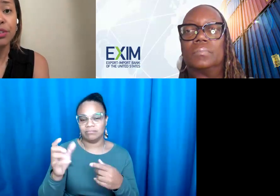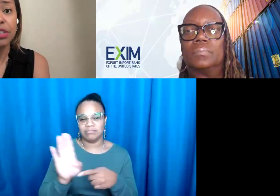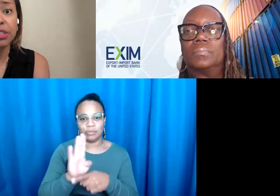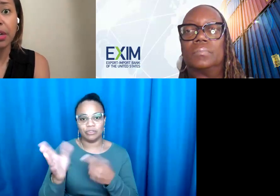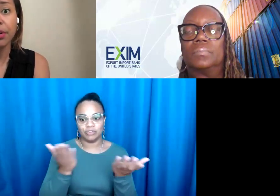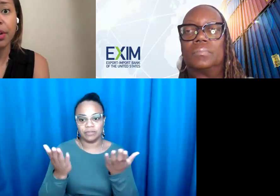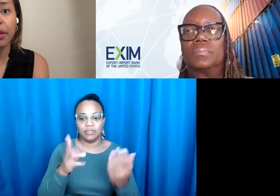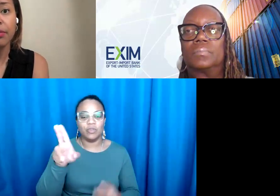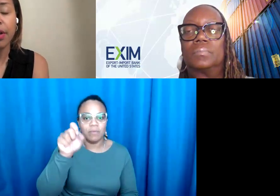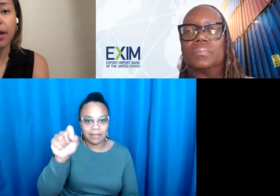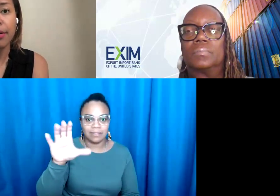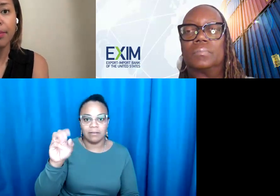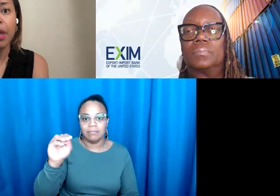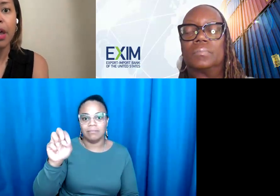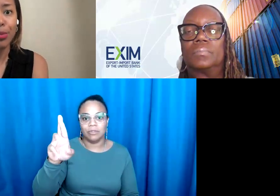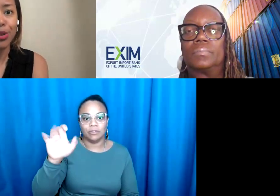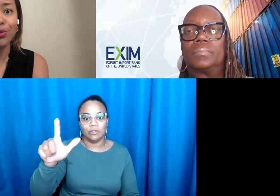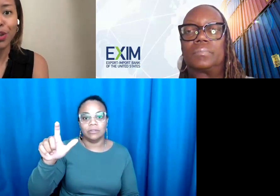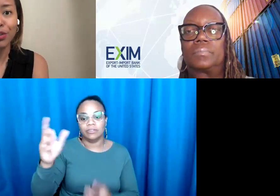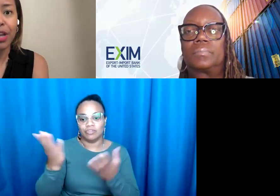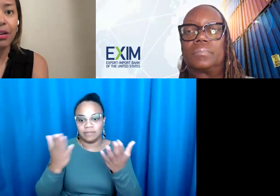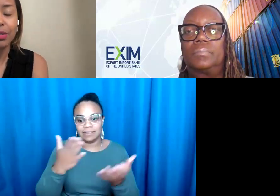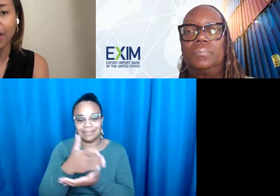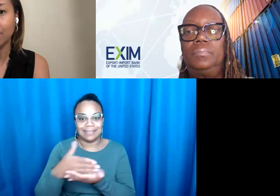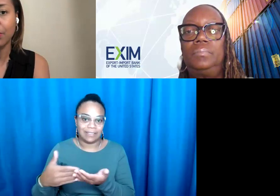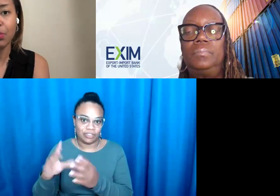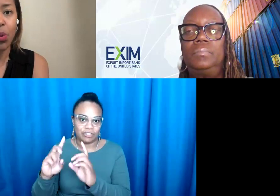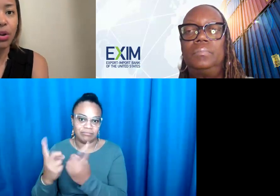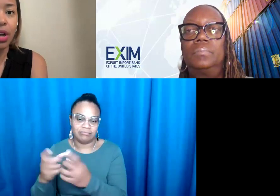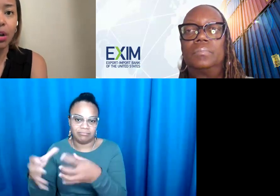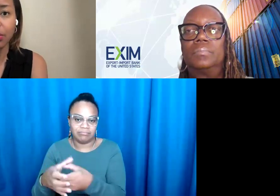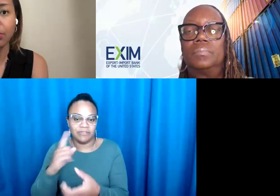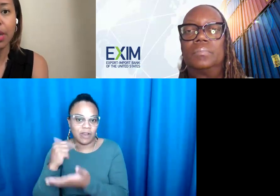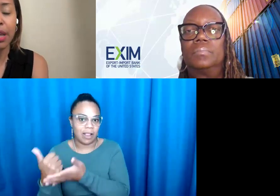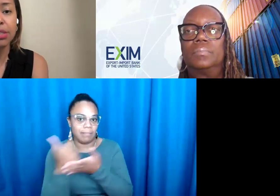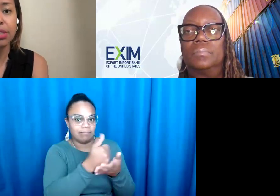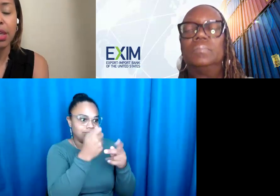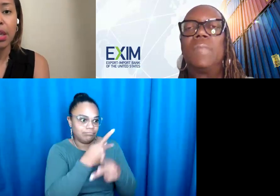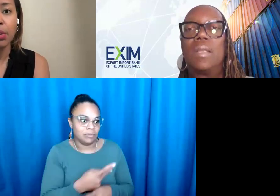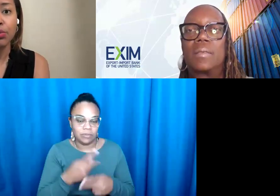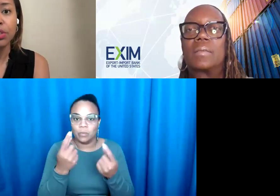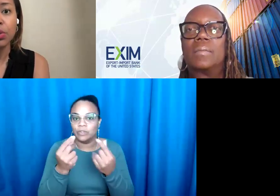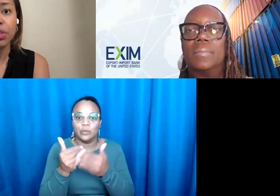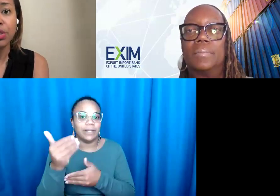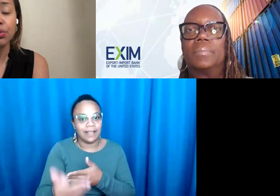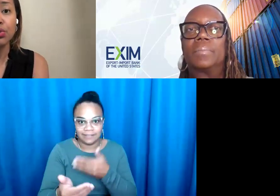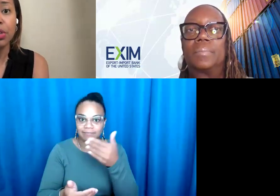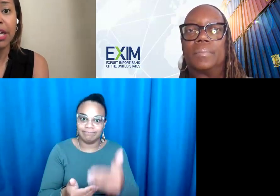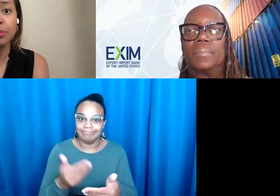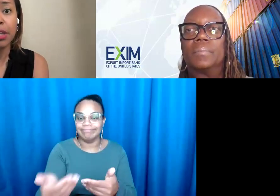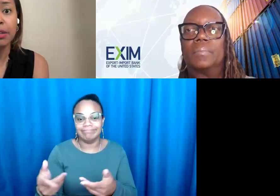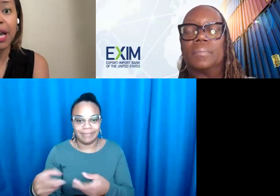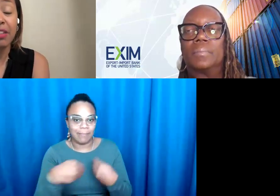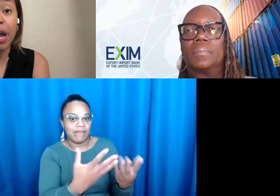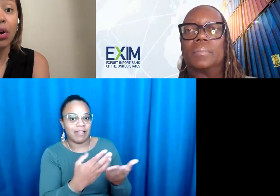the U.S. commercial services sector of helping you with figuring out kind of where to go next with resources.